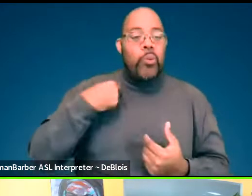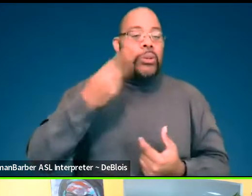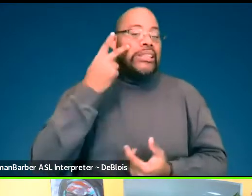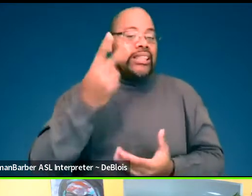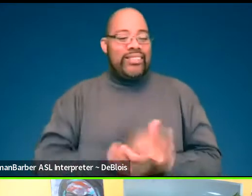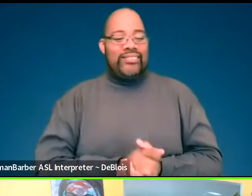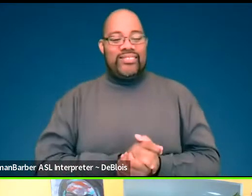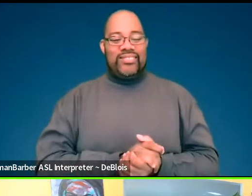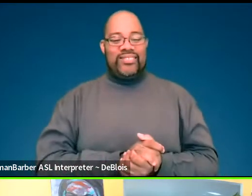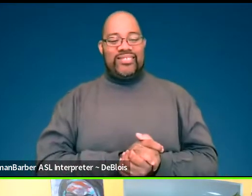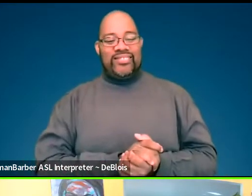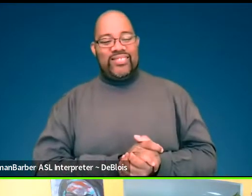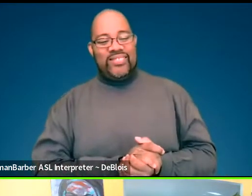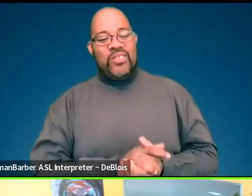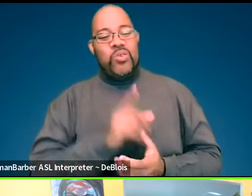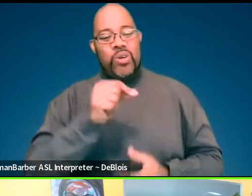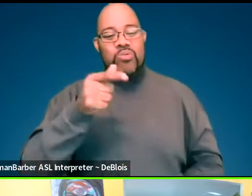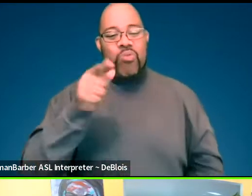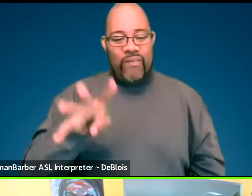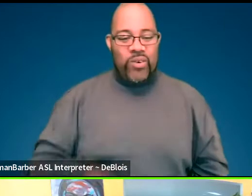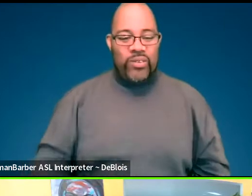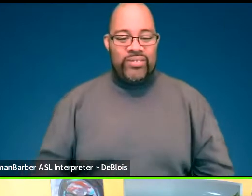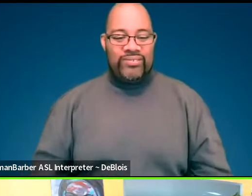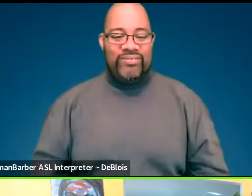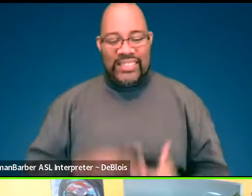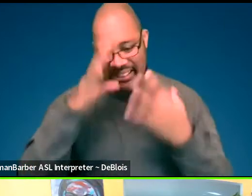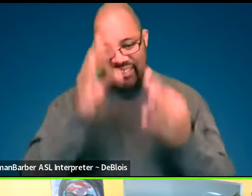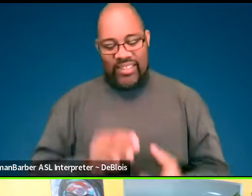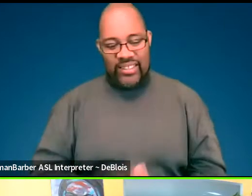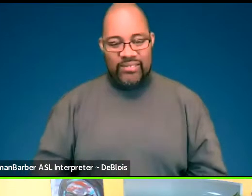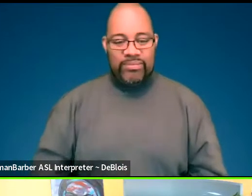see. But 2024, definitely.